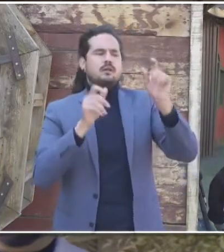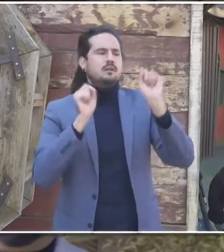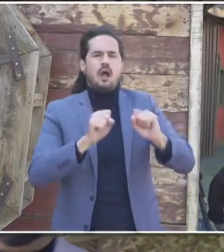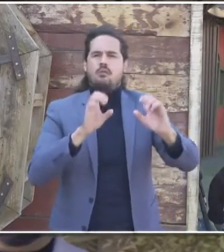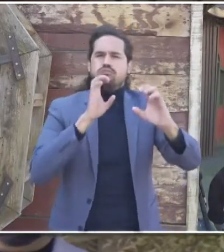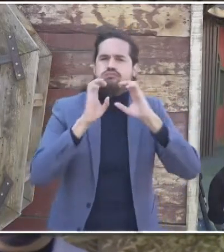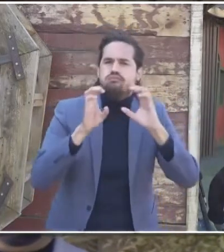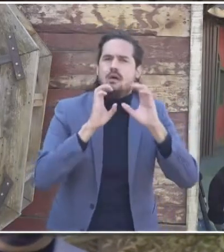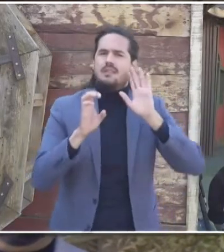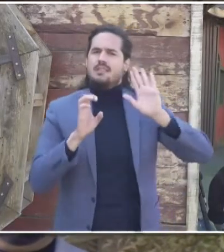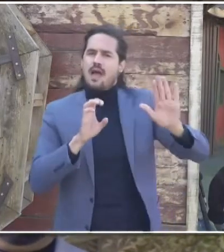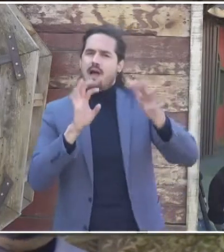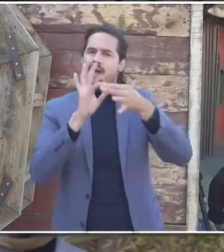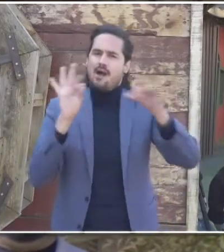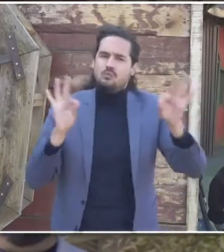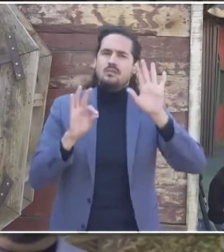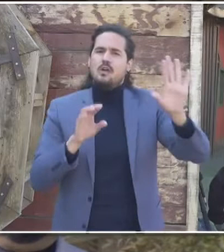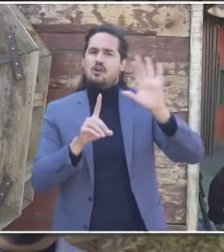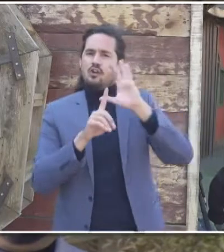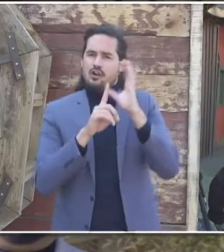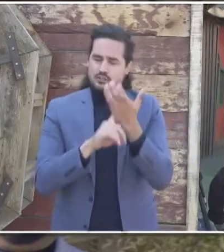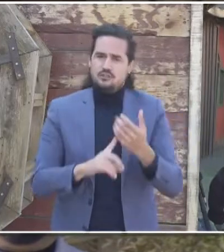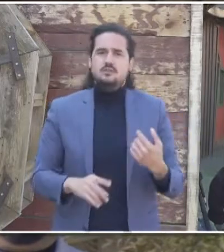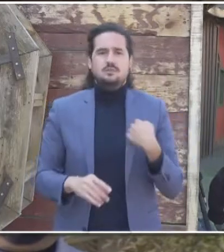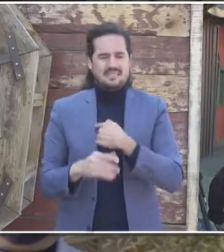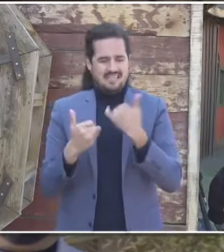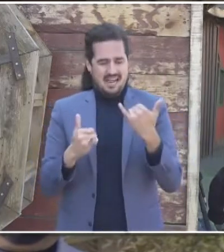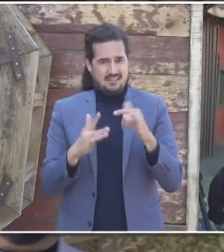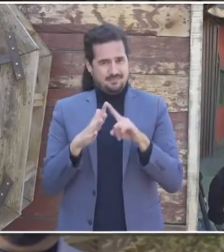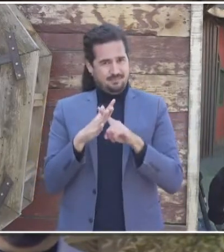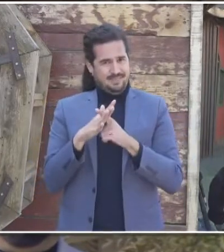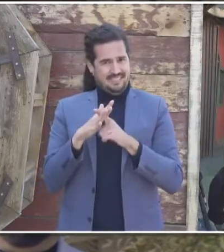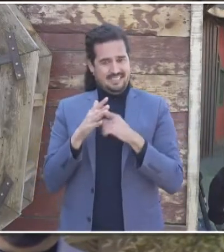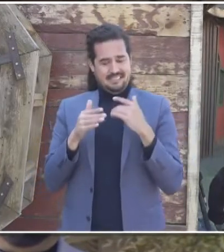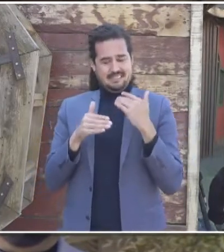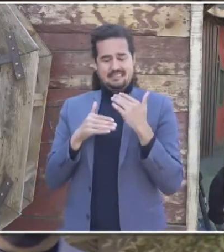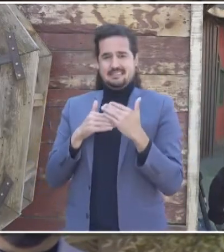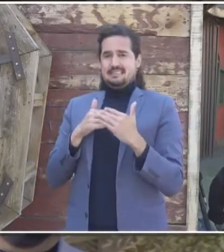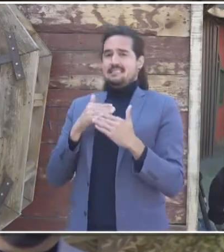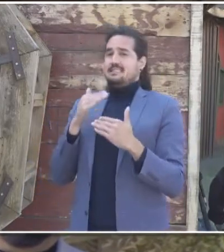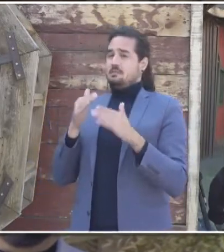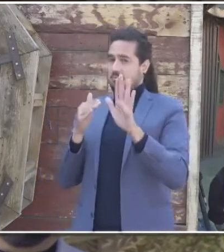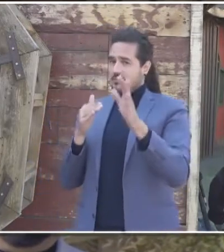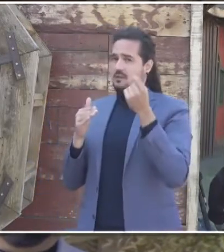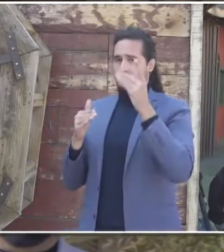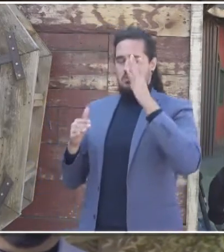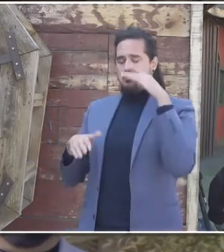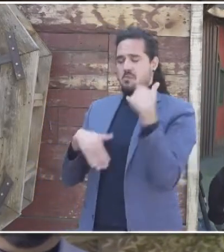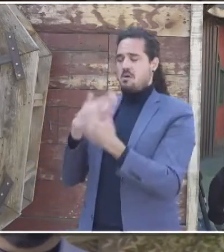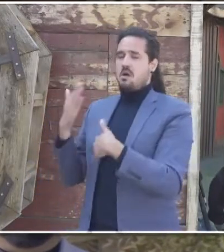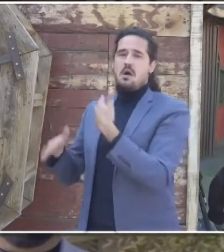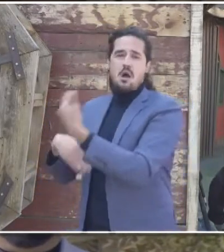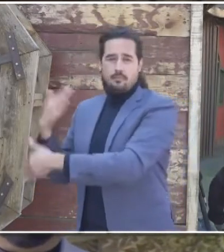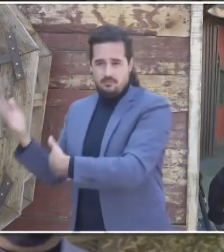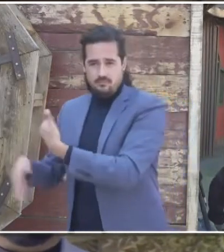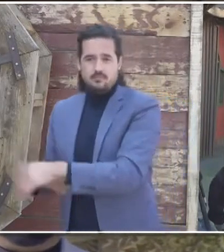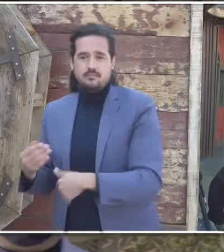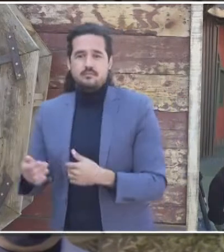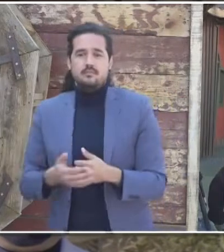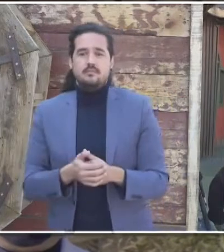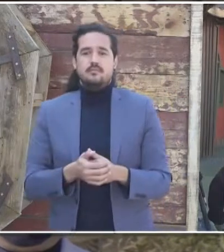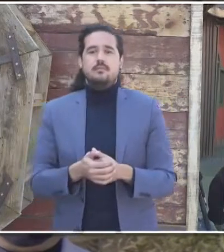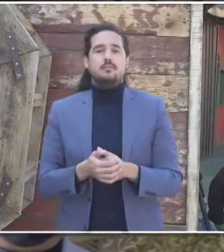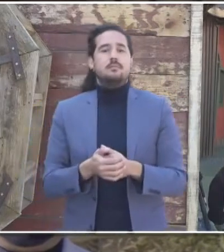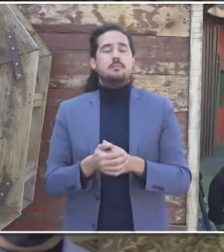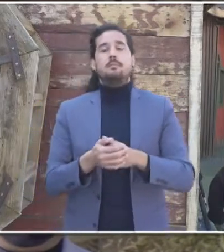it when it comes to vaccines, but I will make this note because it's important. A week ago, you had 8,000 vaccines into